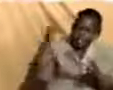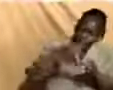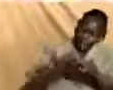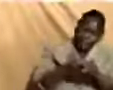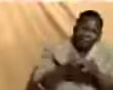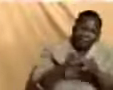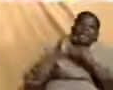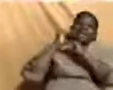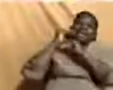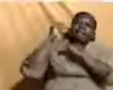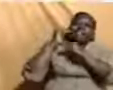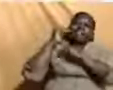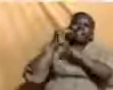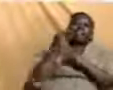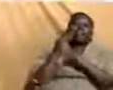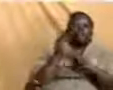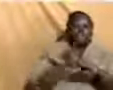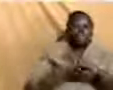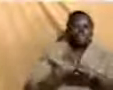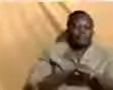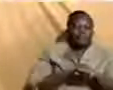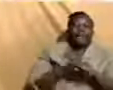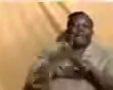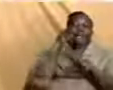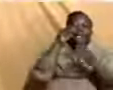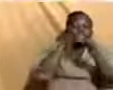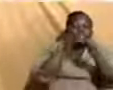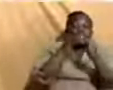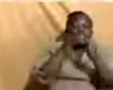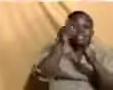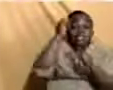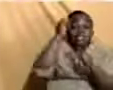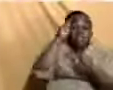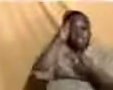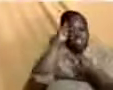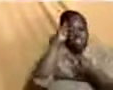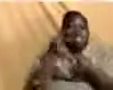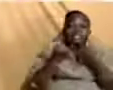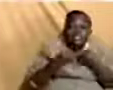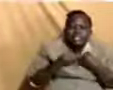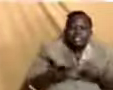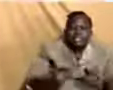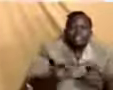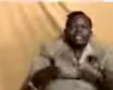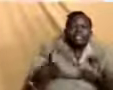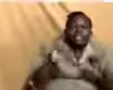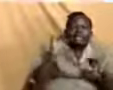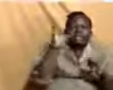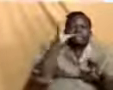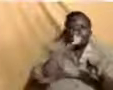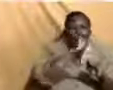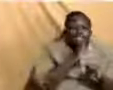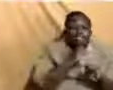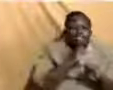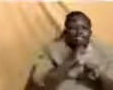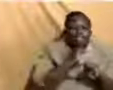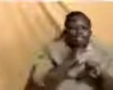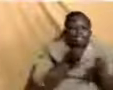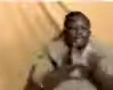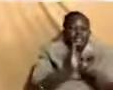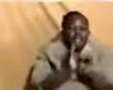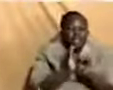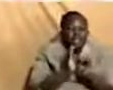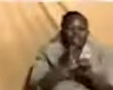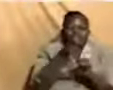of time. I know it's been raised by the AG, it's been raised by the president's team, trying to misconstrue Article 143, Clause